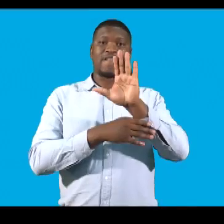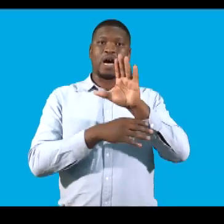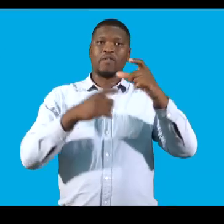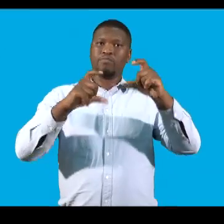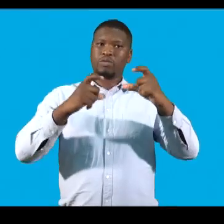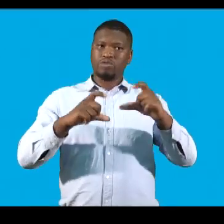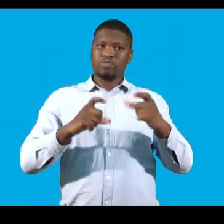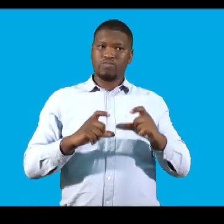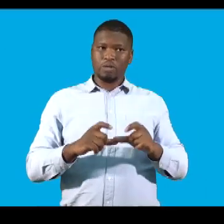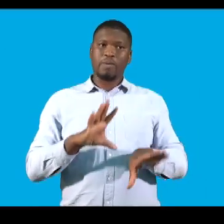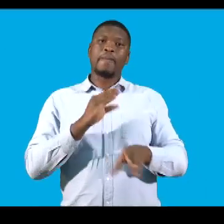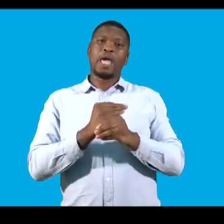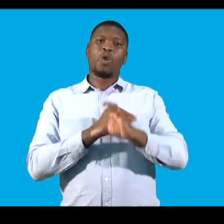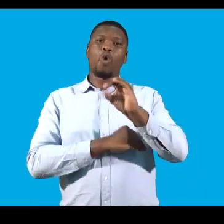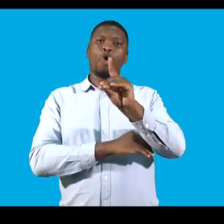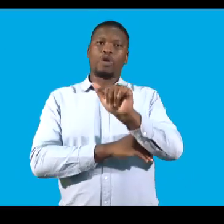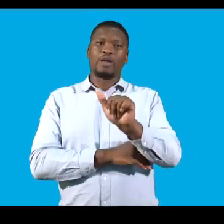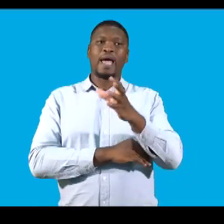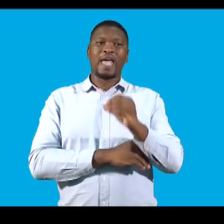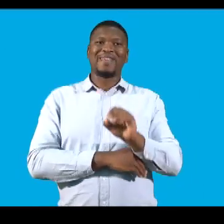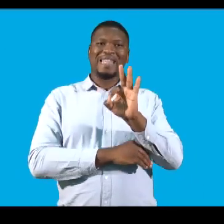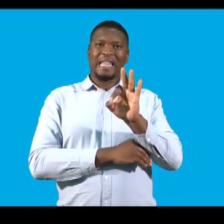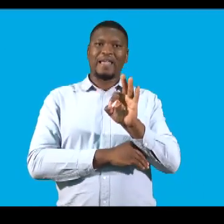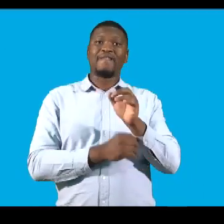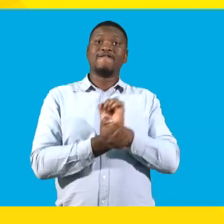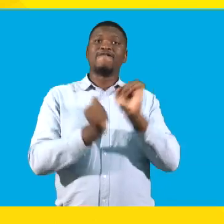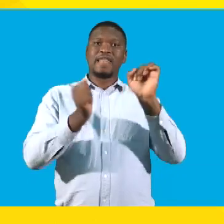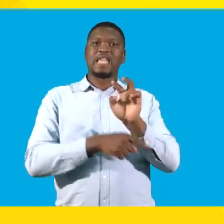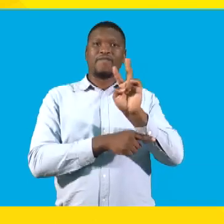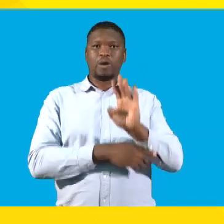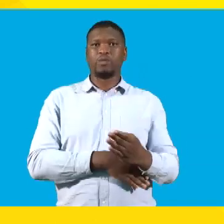5 stanzas and a coda, and is written in free verse.